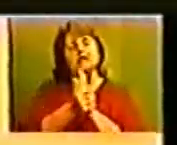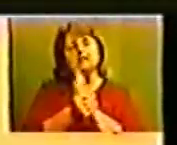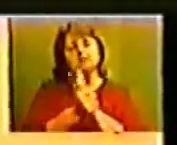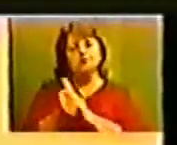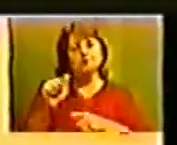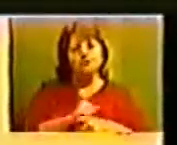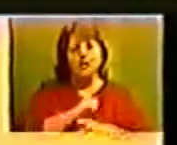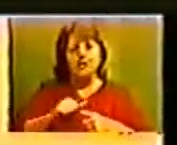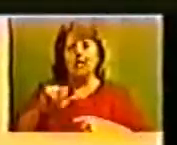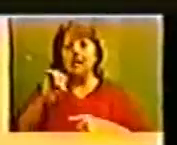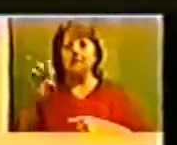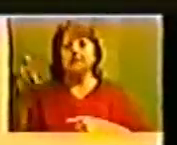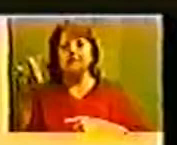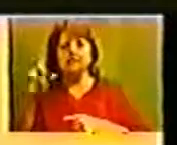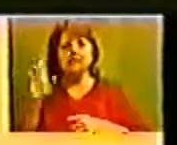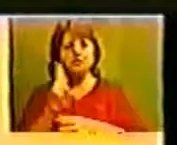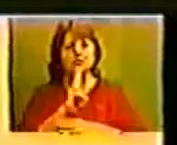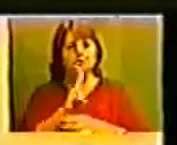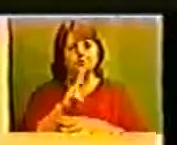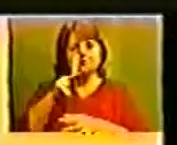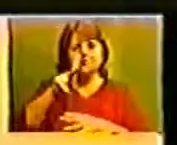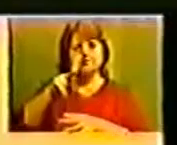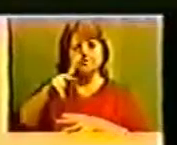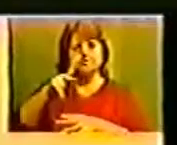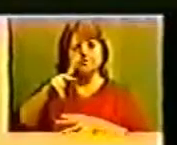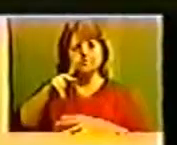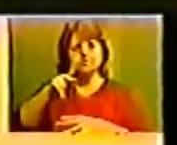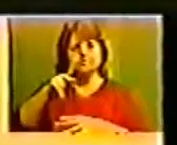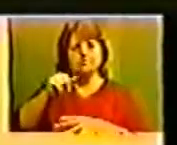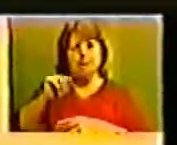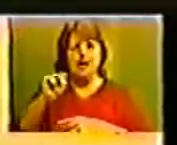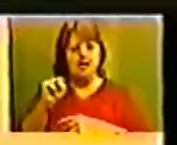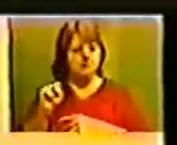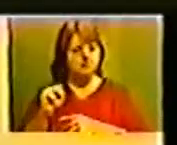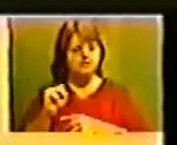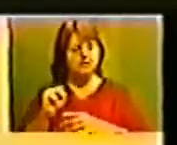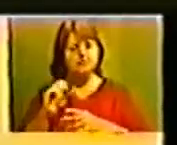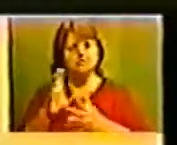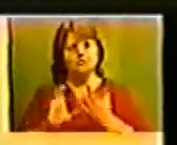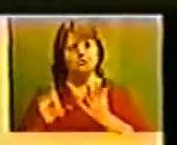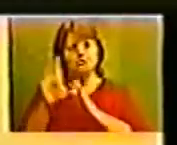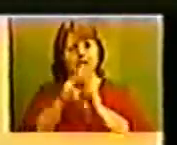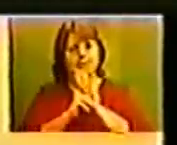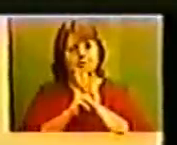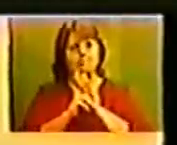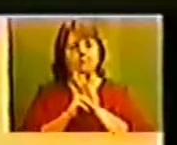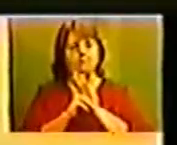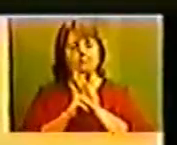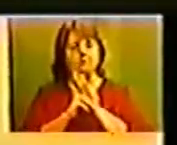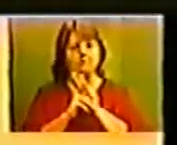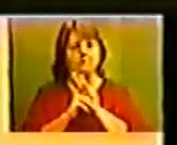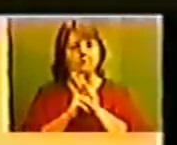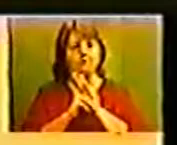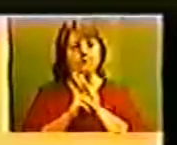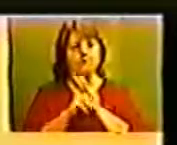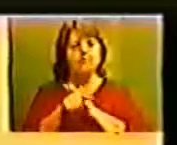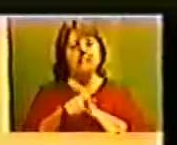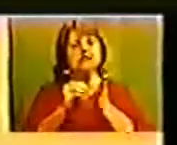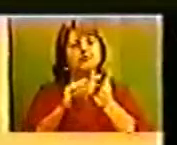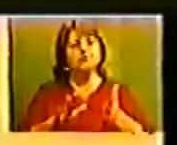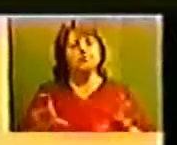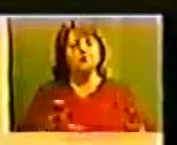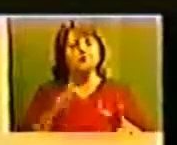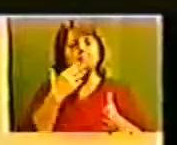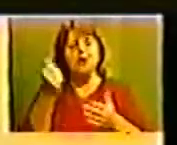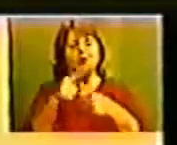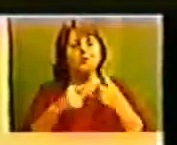helpful. ISD uses the PATHS curriculum for social skills training. That's a very useful curriculum. These students